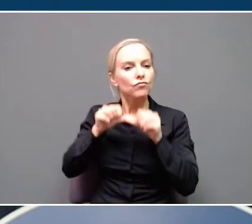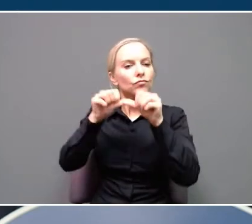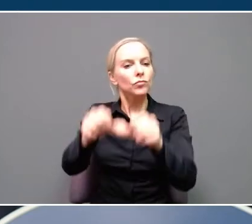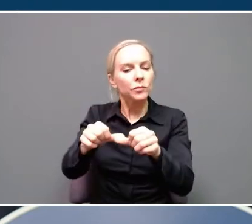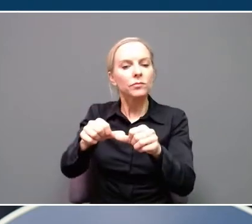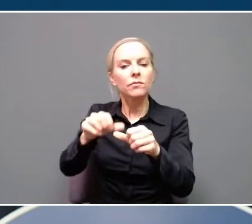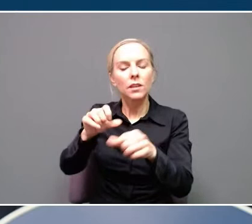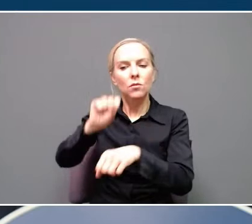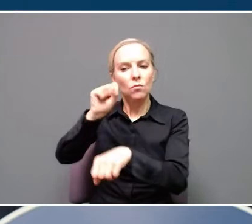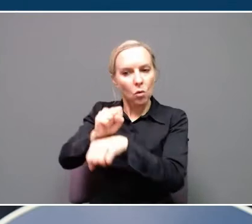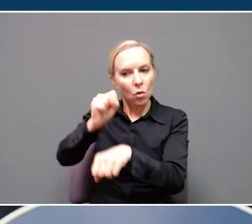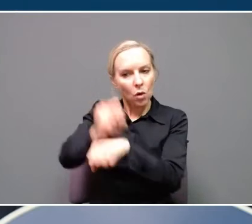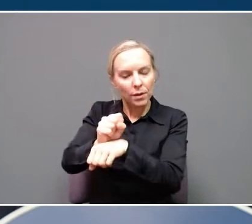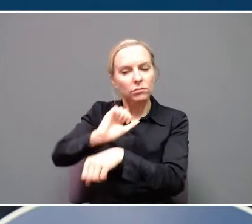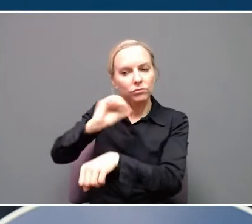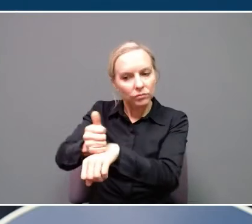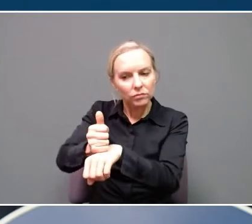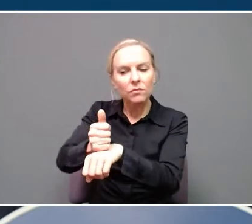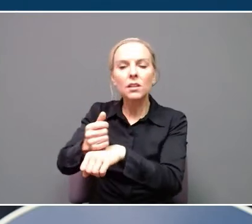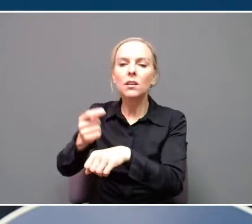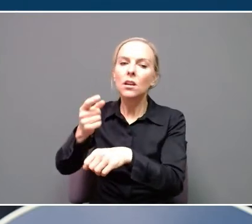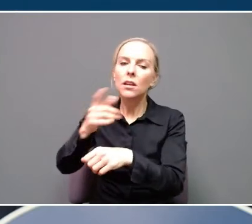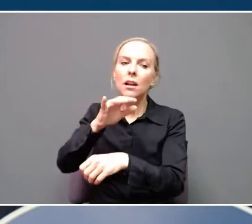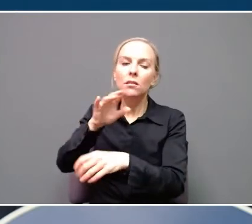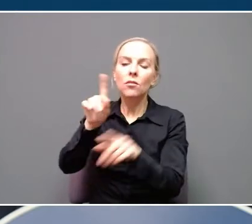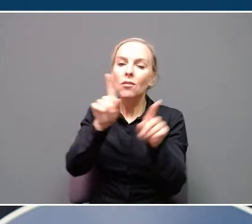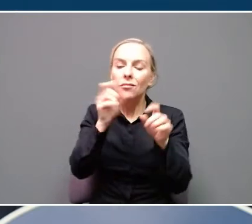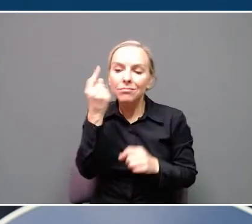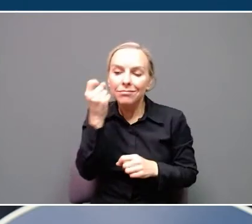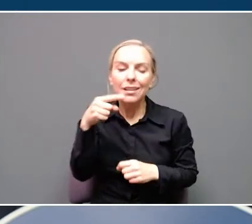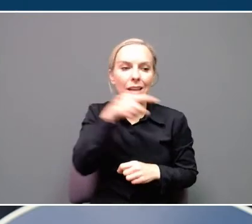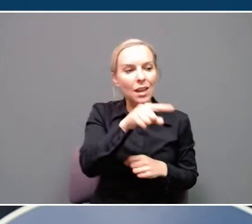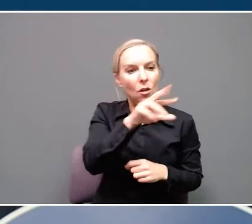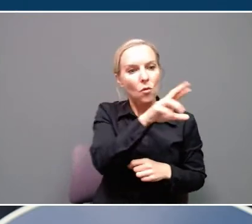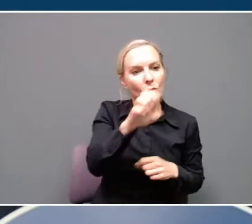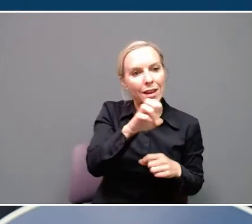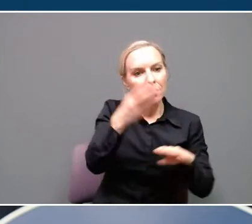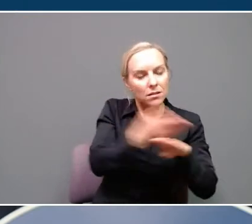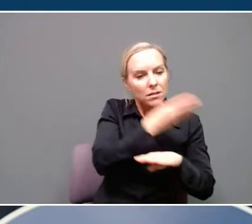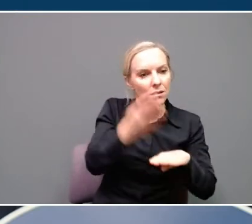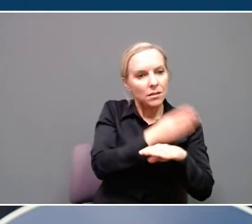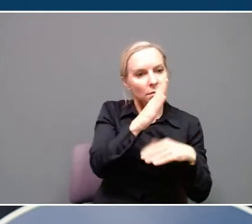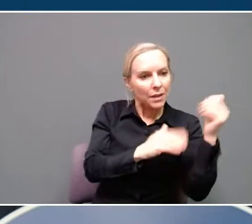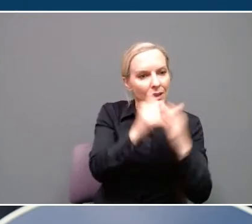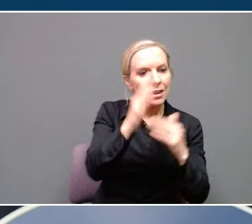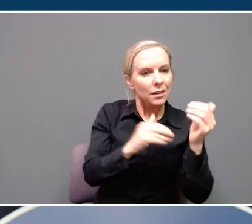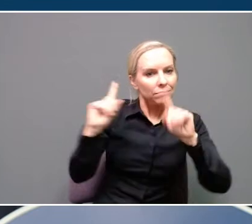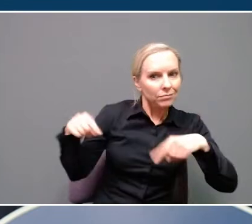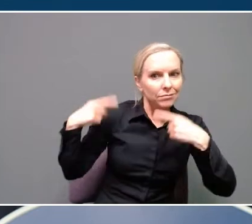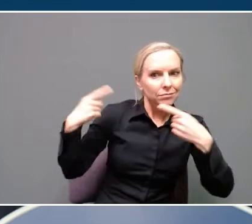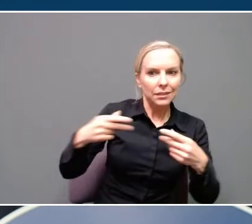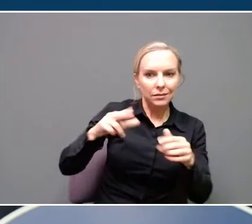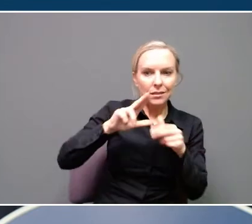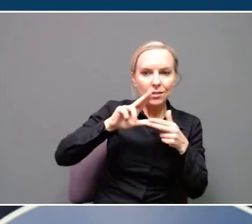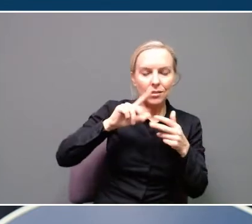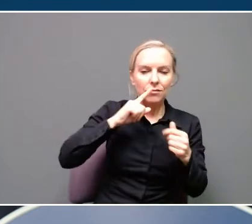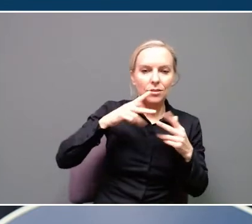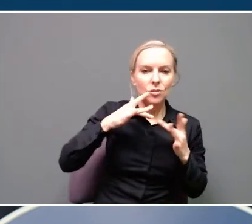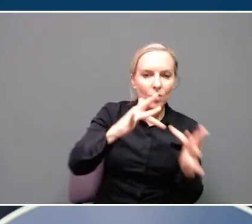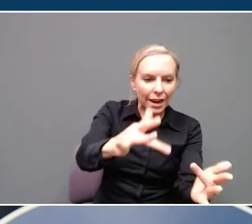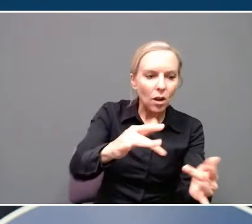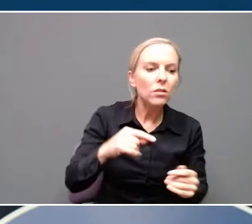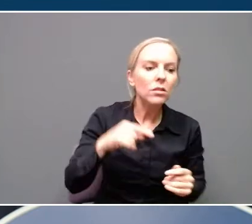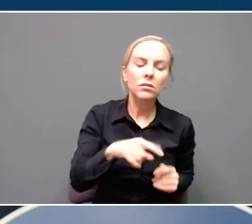and adds to the overall rebuilding efforts so that many people across the state and beyond our borders that have helped over these last 6